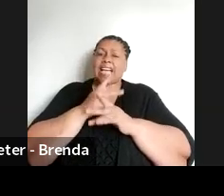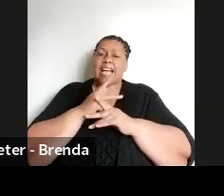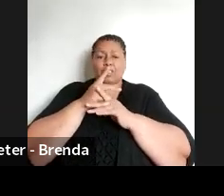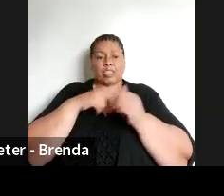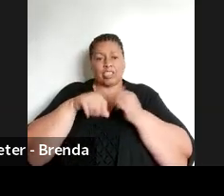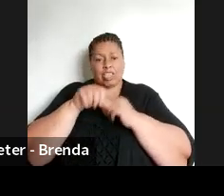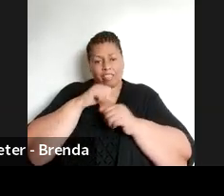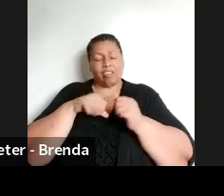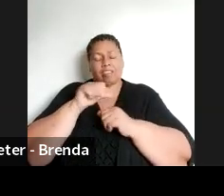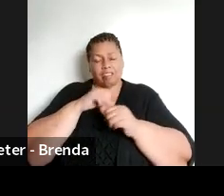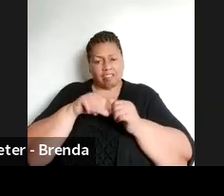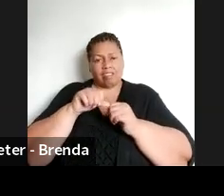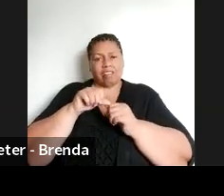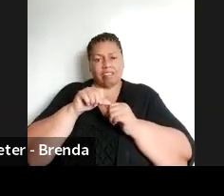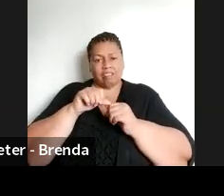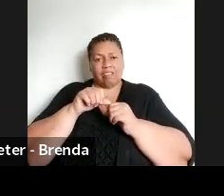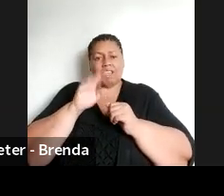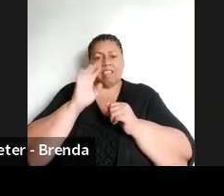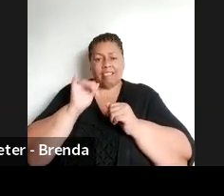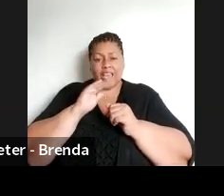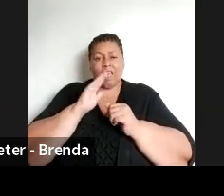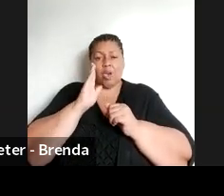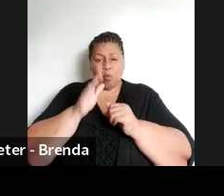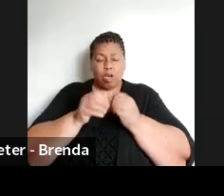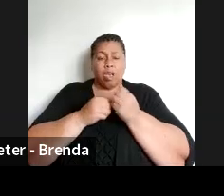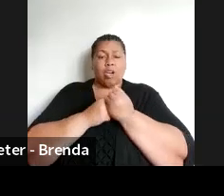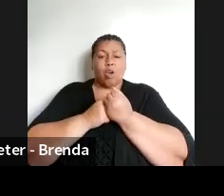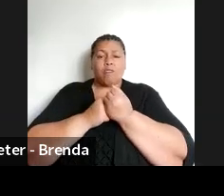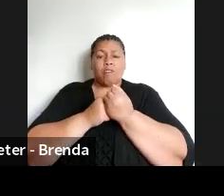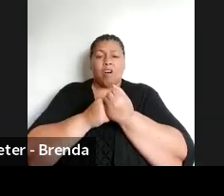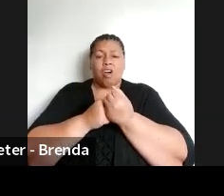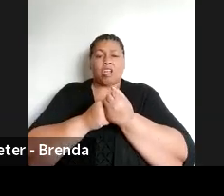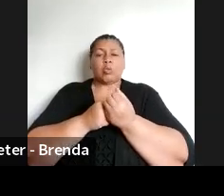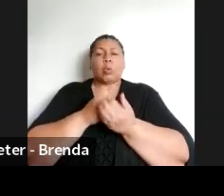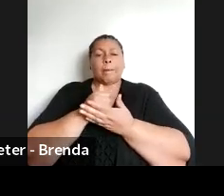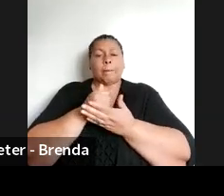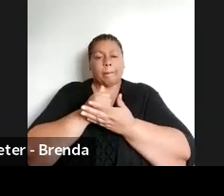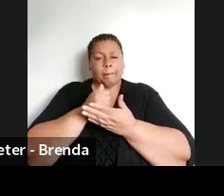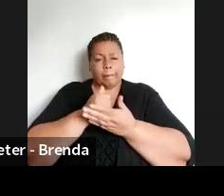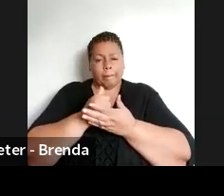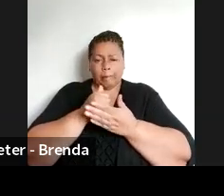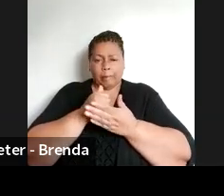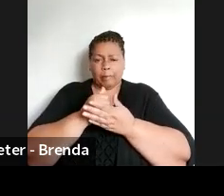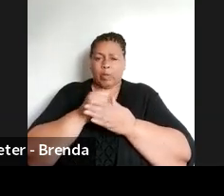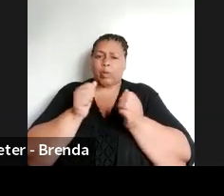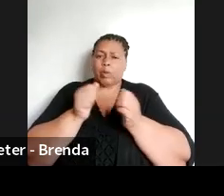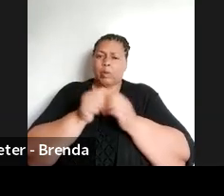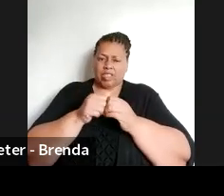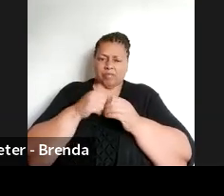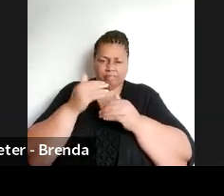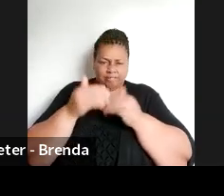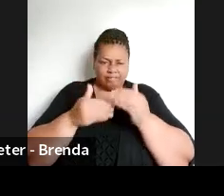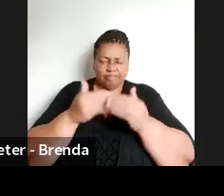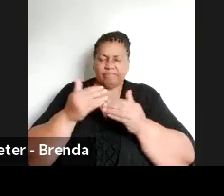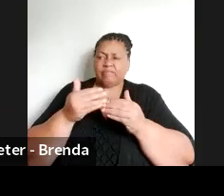each other. And I think that would go far to helping with the prisons and at least on our end of disability, and I